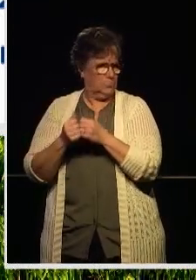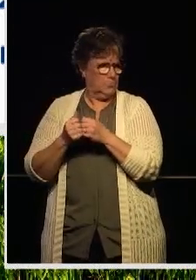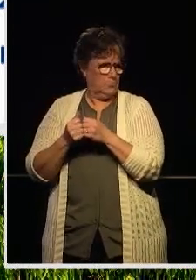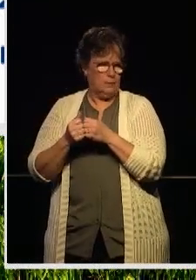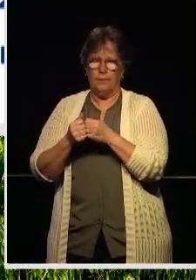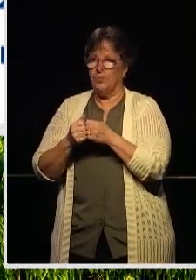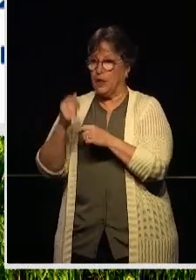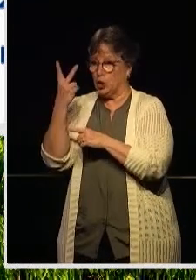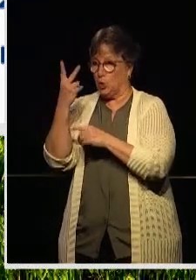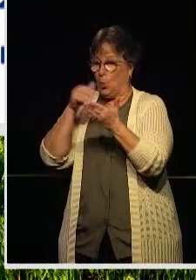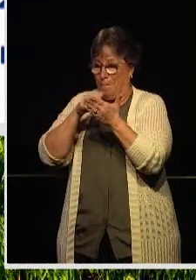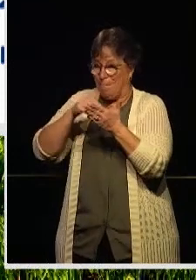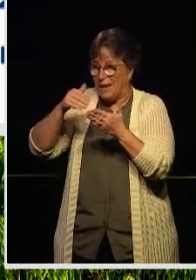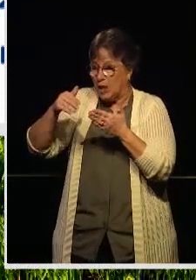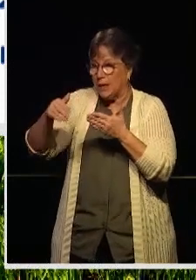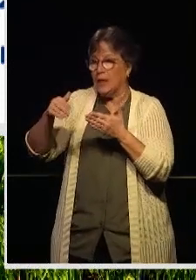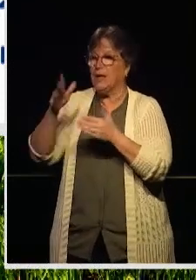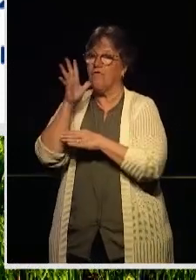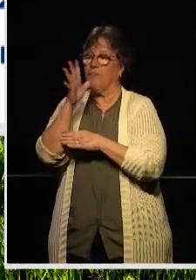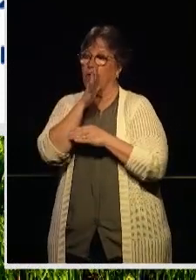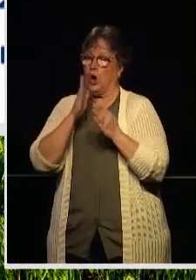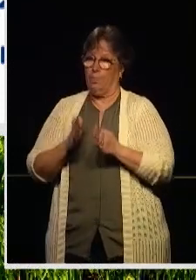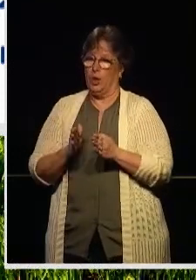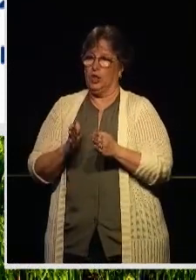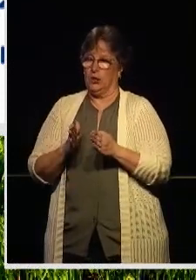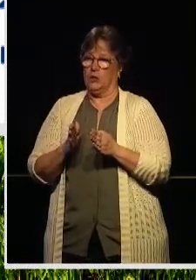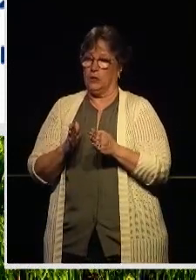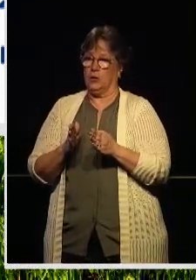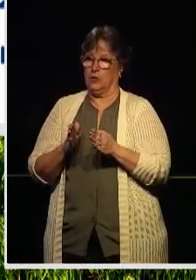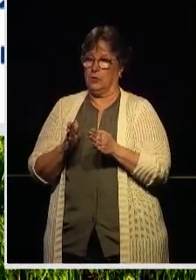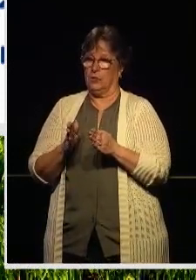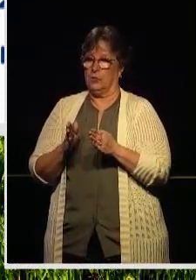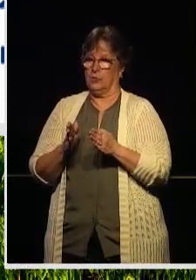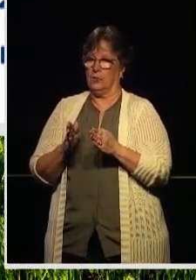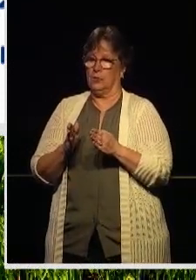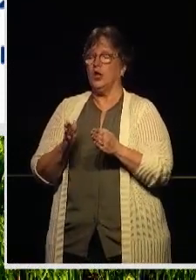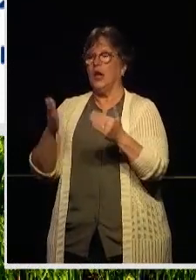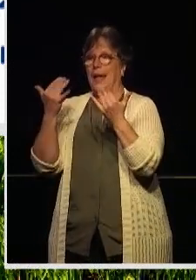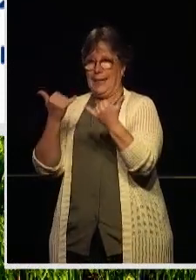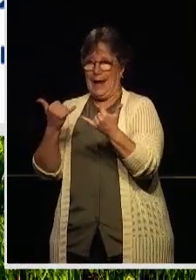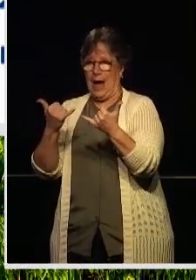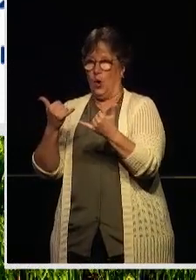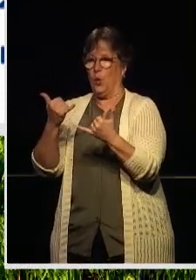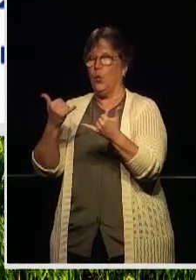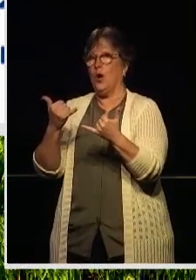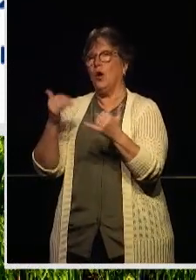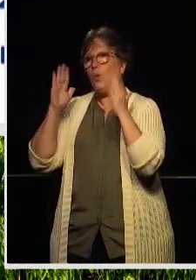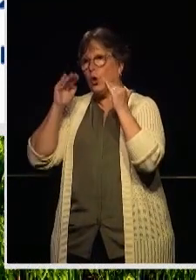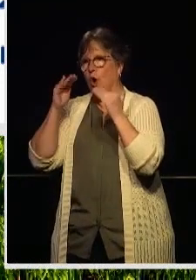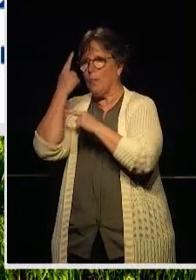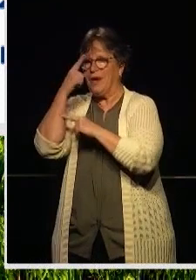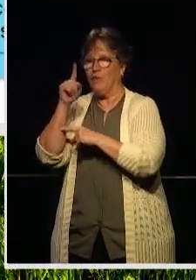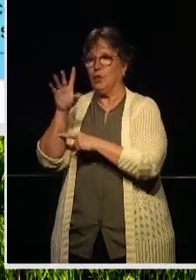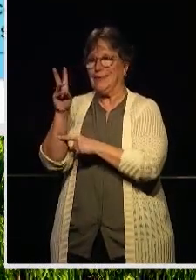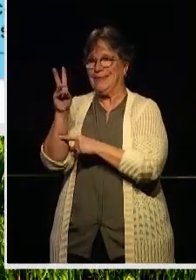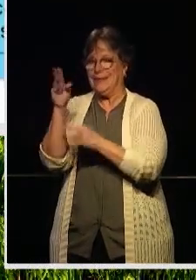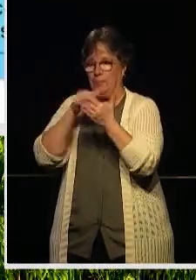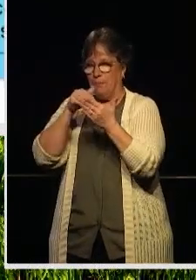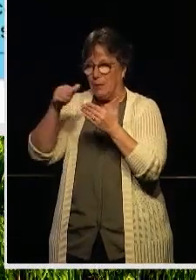to 2 million farmers and reach a revenue of 6 million in ARR in the next 2 to 3